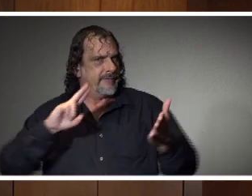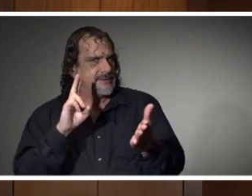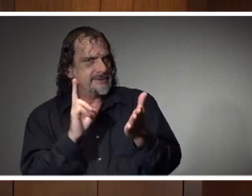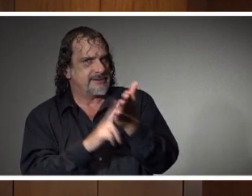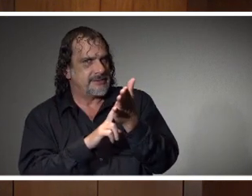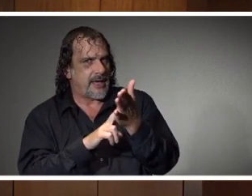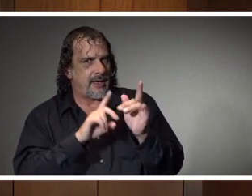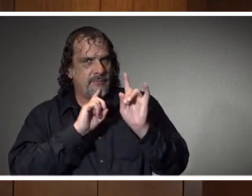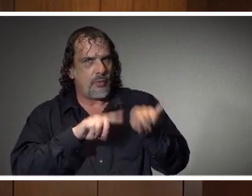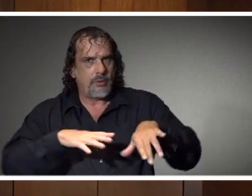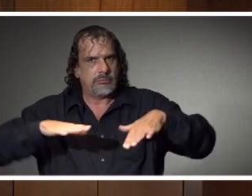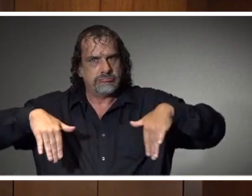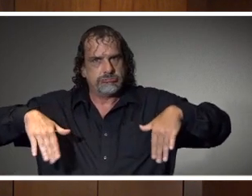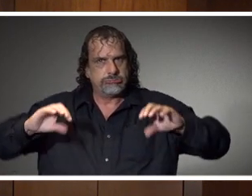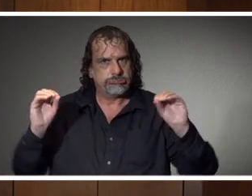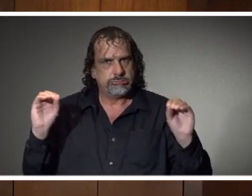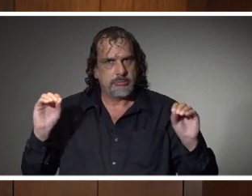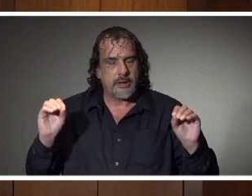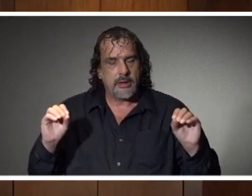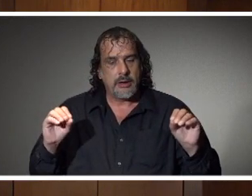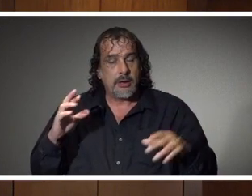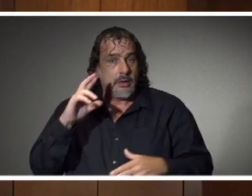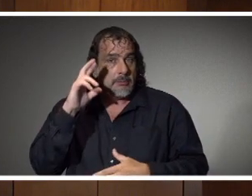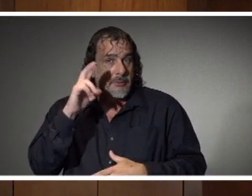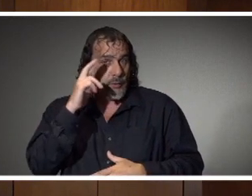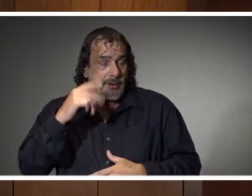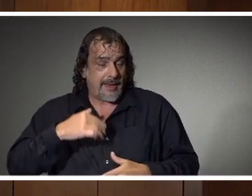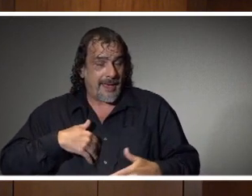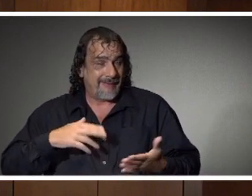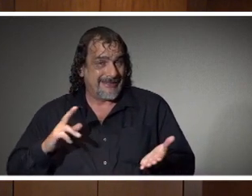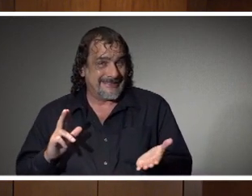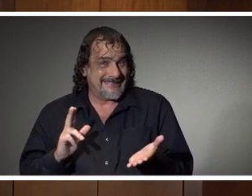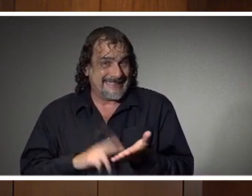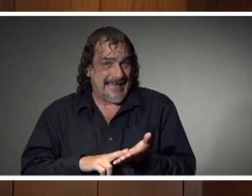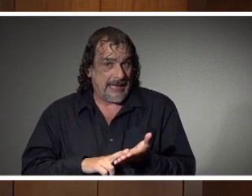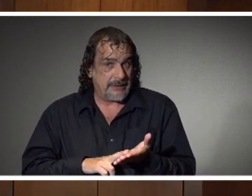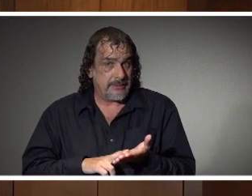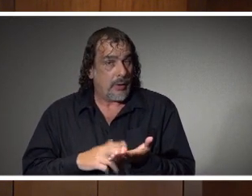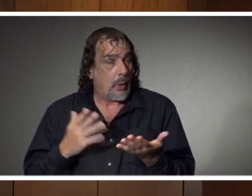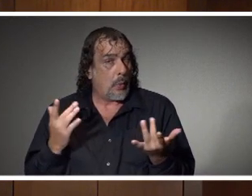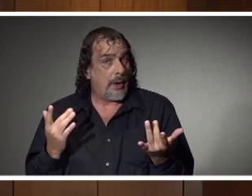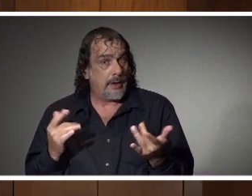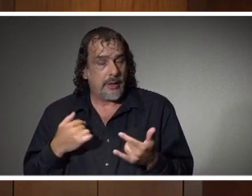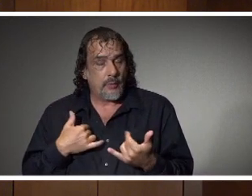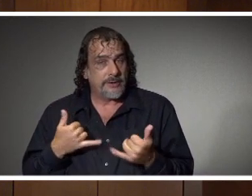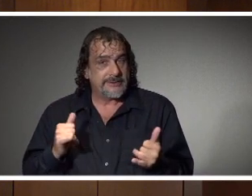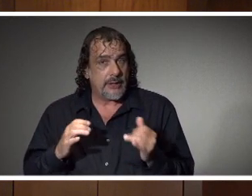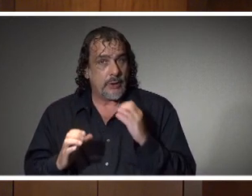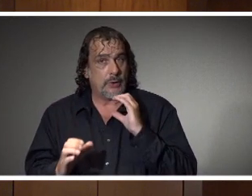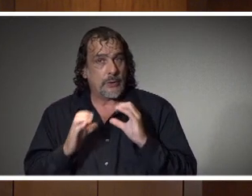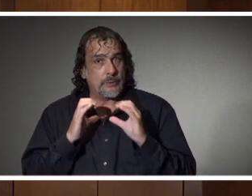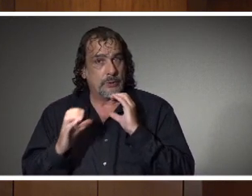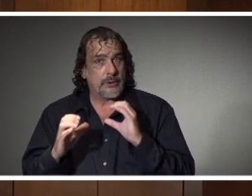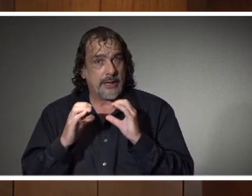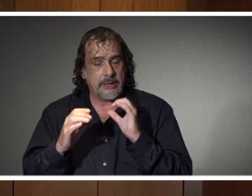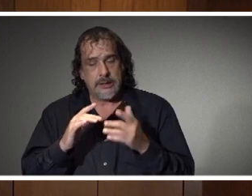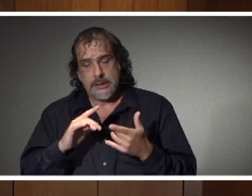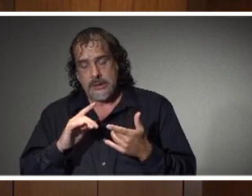yet, but the reason I haven't signed the order yet is because we are still communicating more